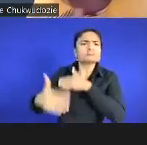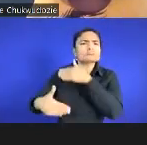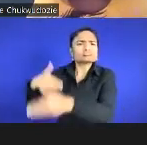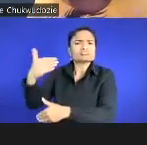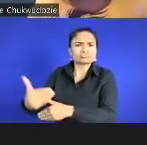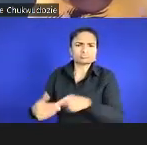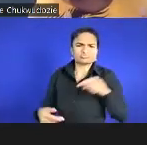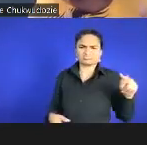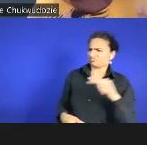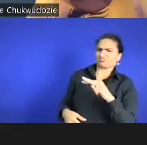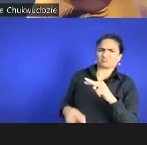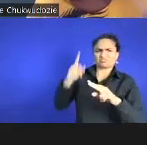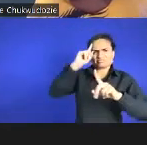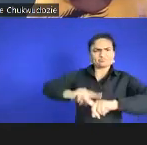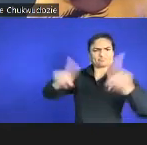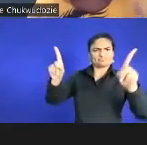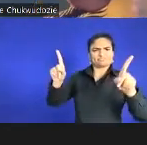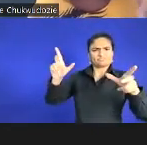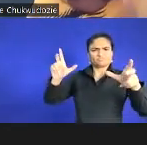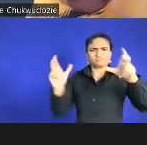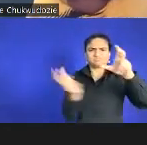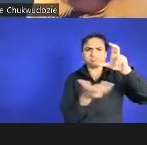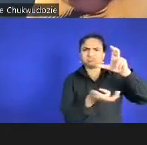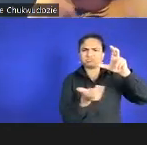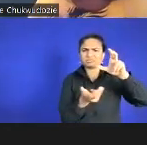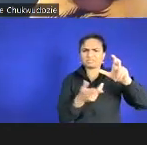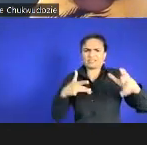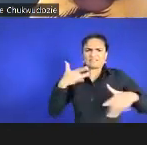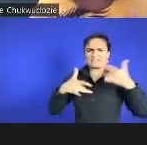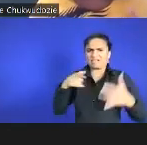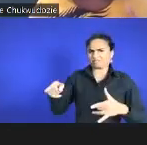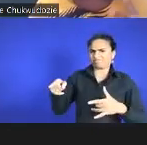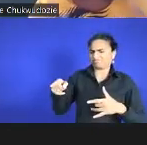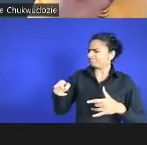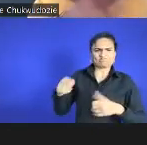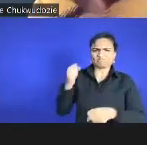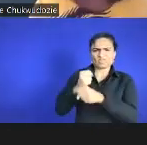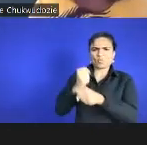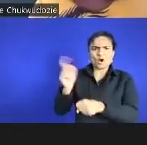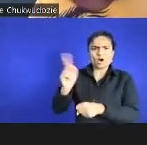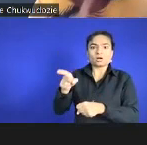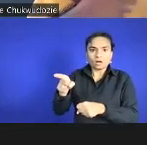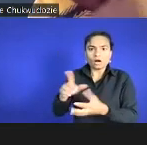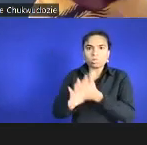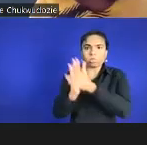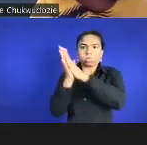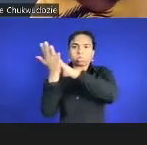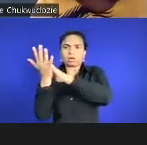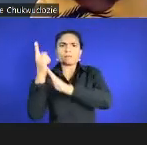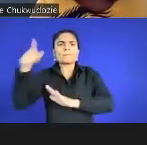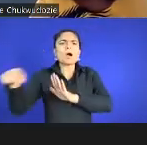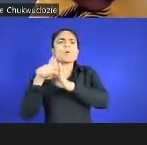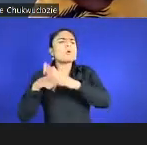then in that instance, they might now want to come in and report another